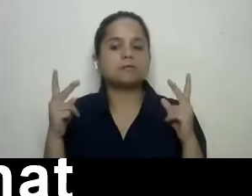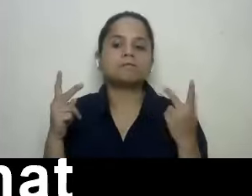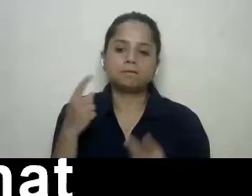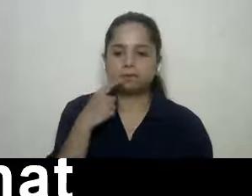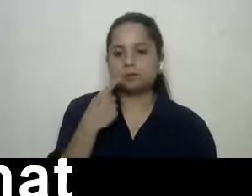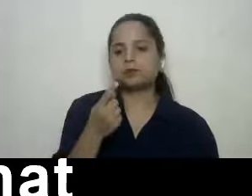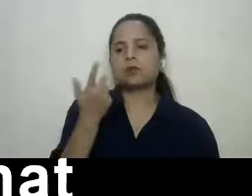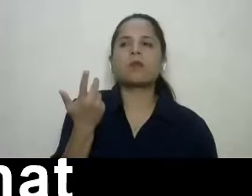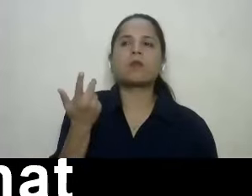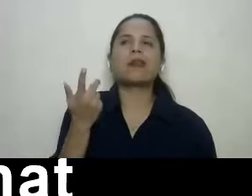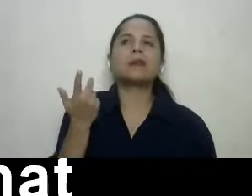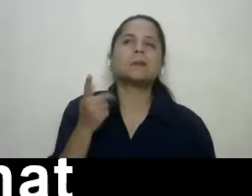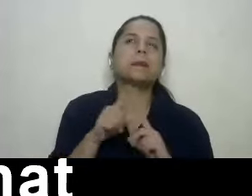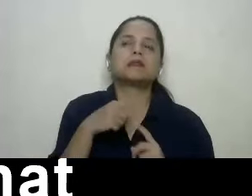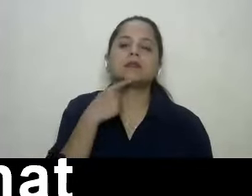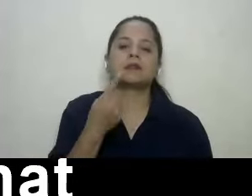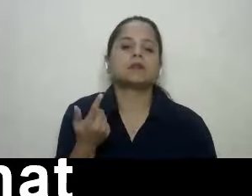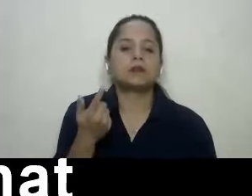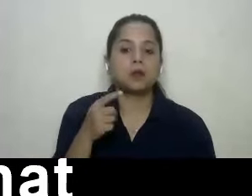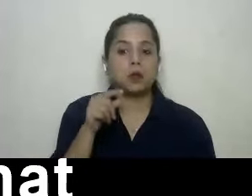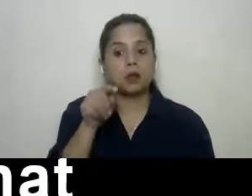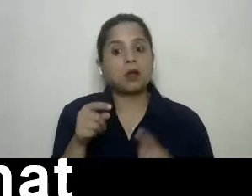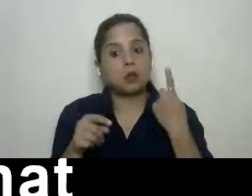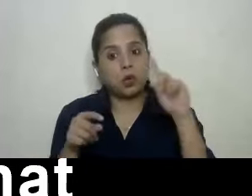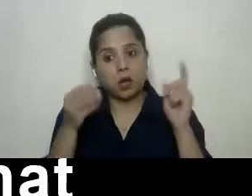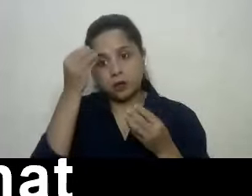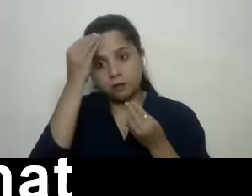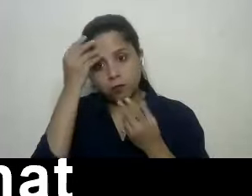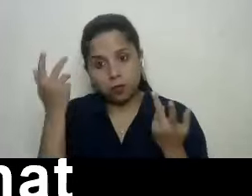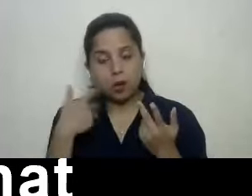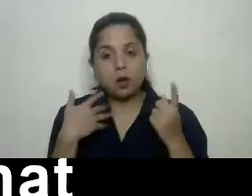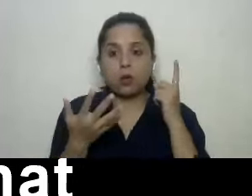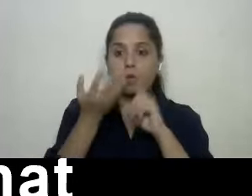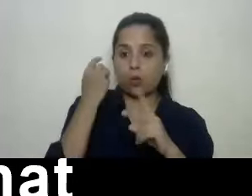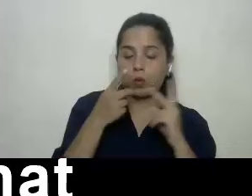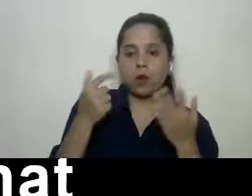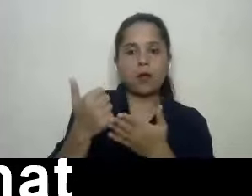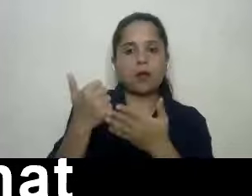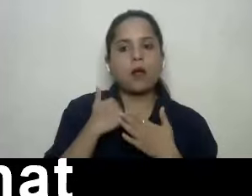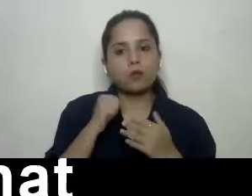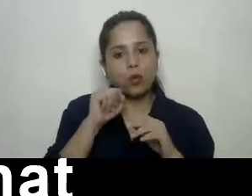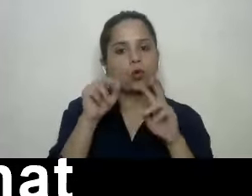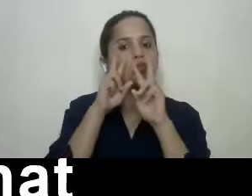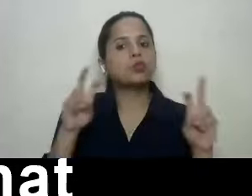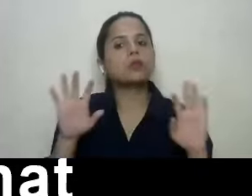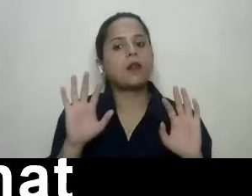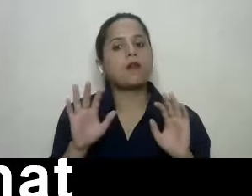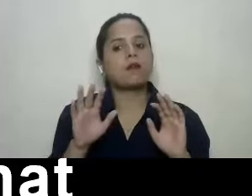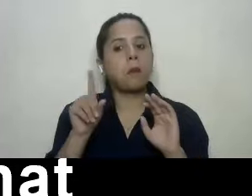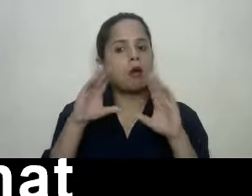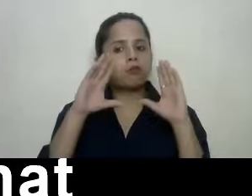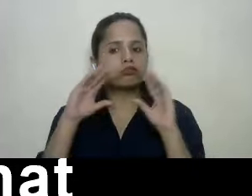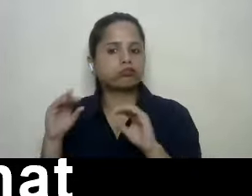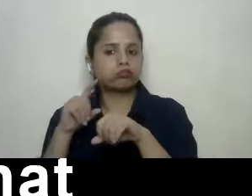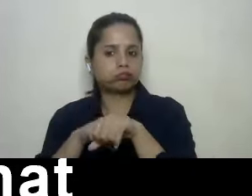what to say, whether it's correct information that you've got. So that helps you in your research, but it has decreased your time that